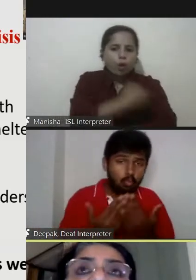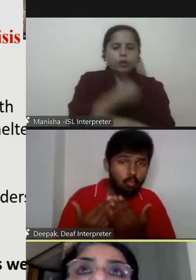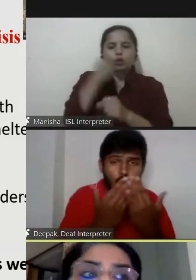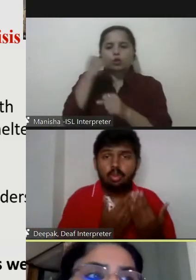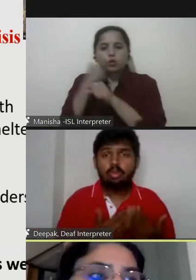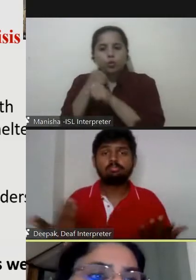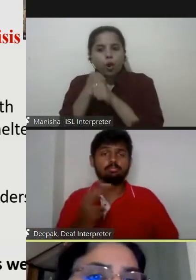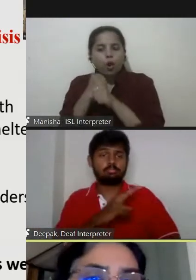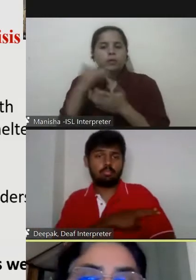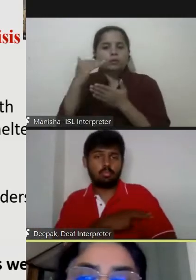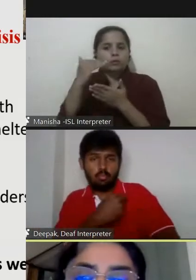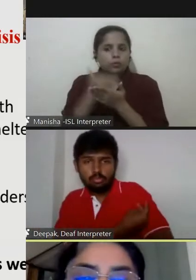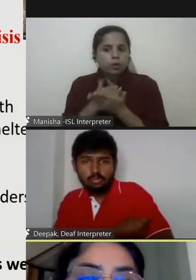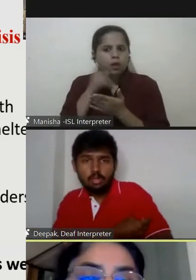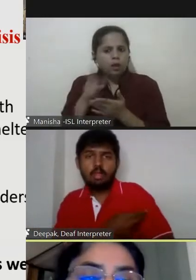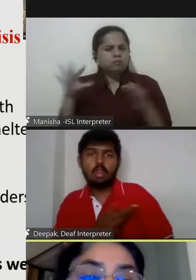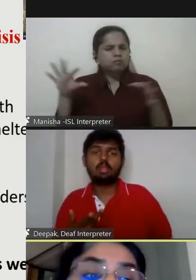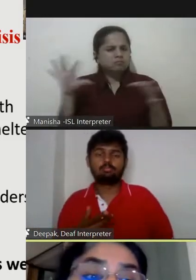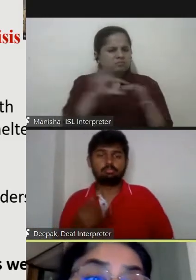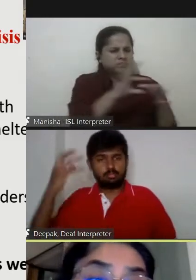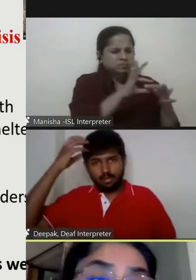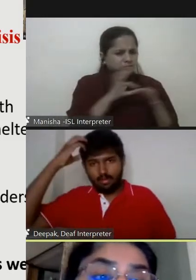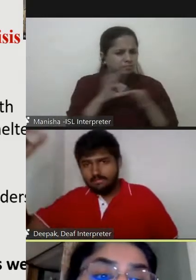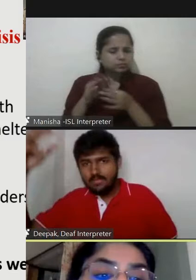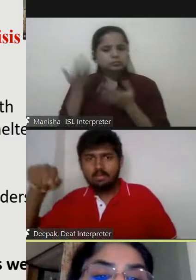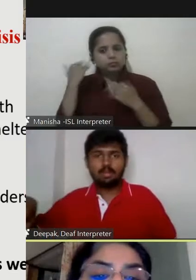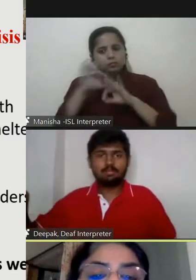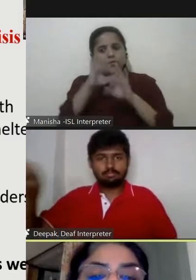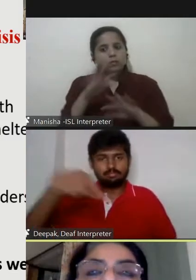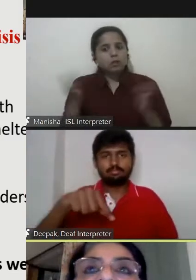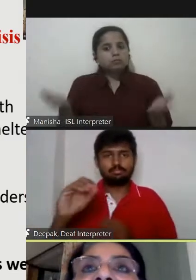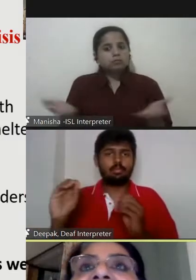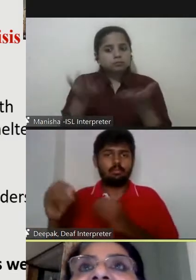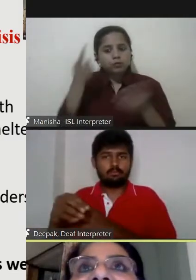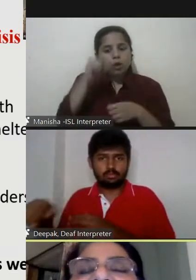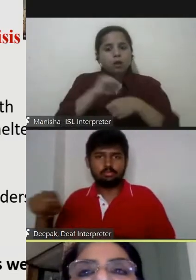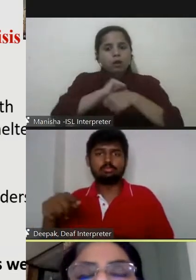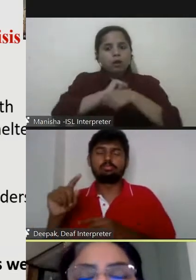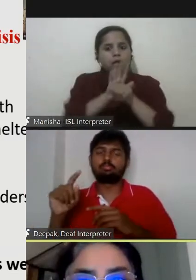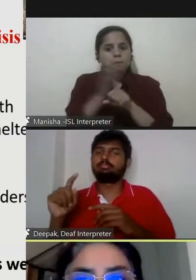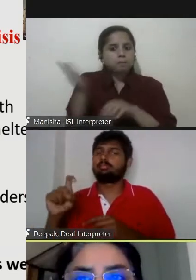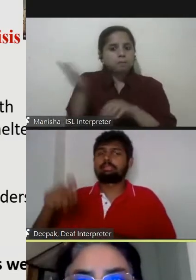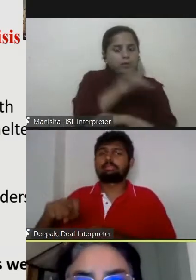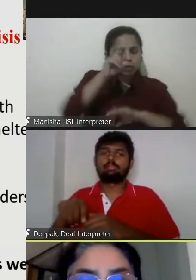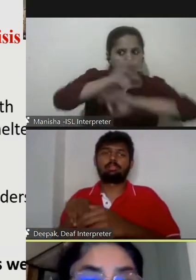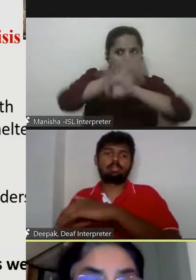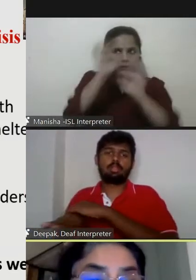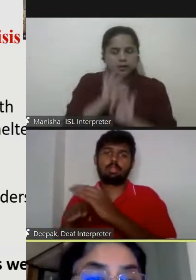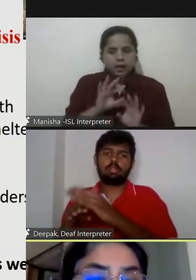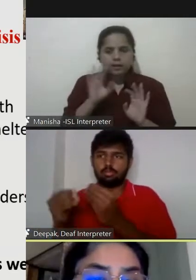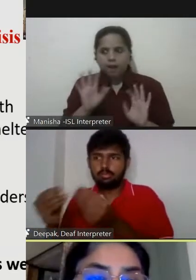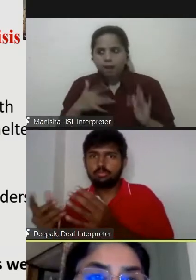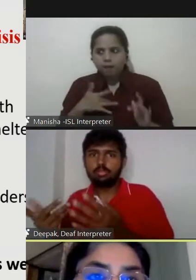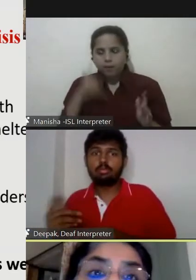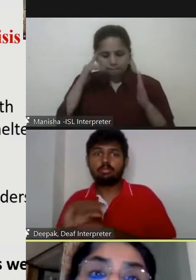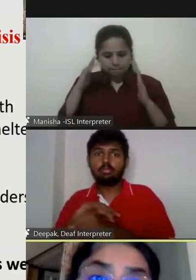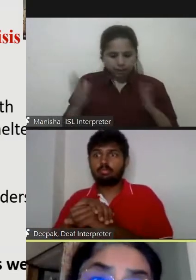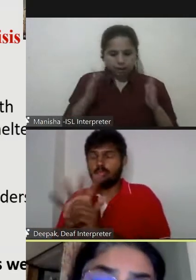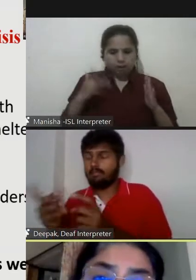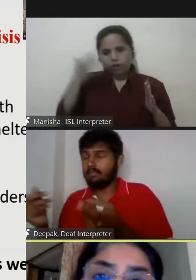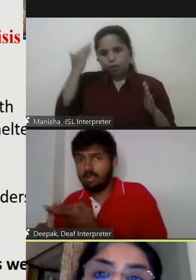These linkages that had already been made promoted pandemic preparedness and response by the